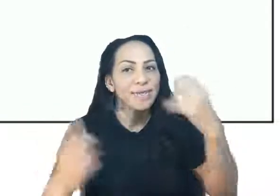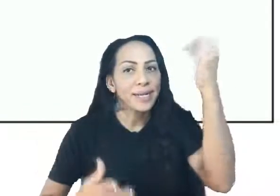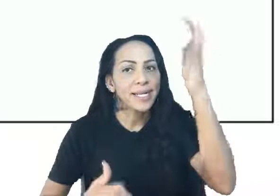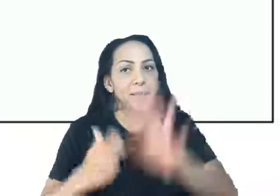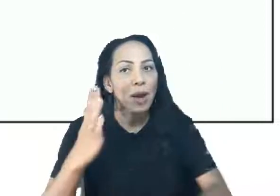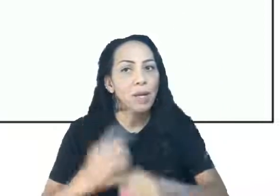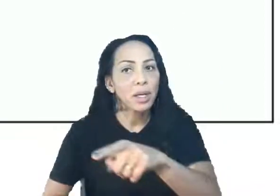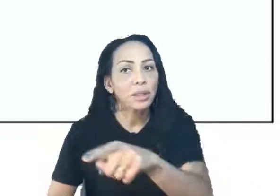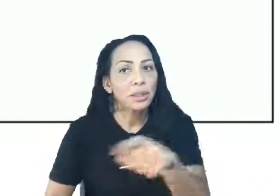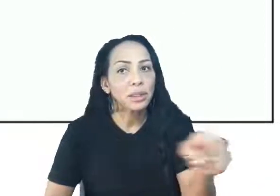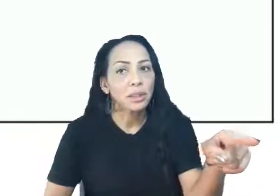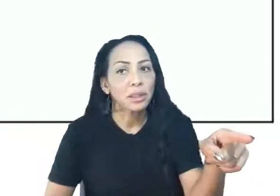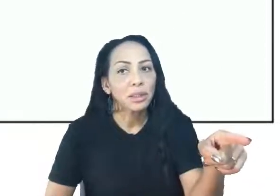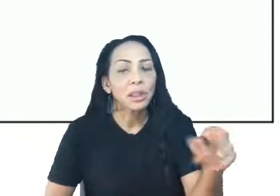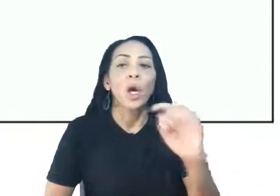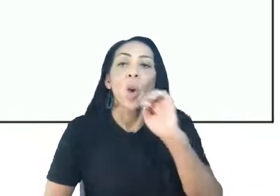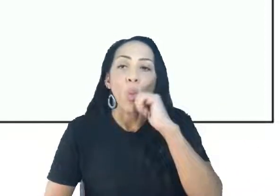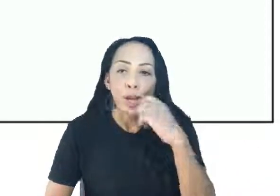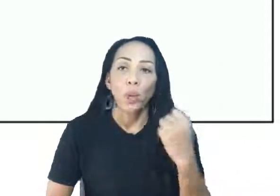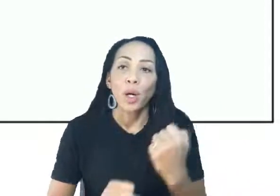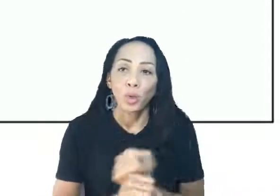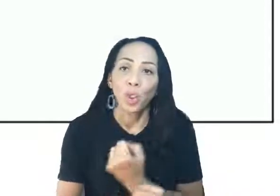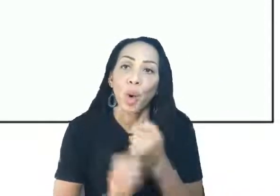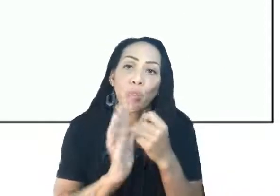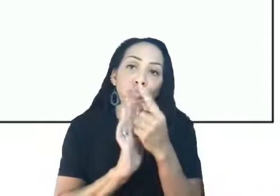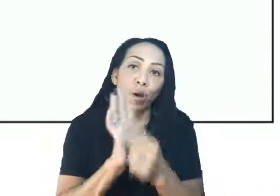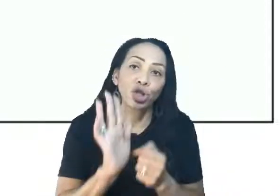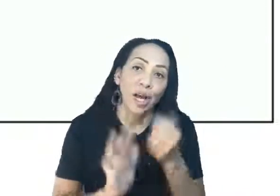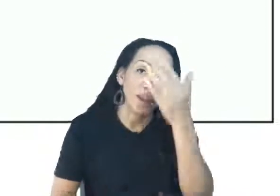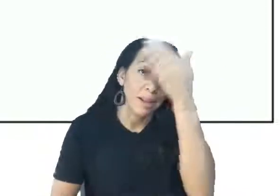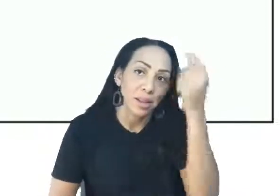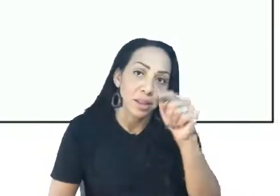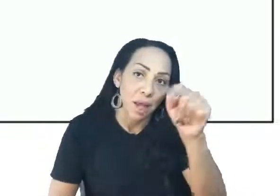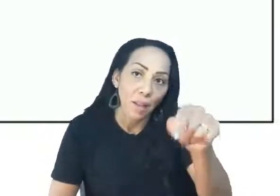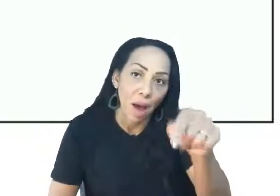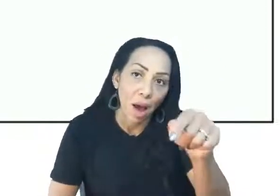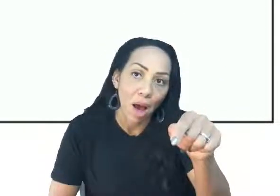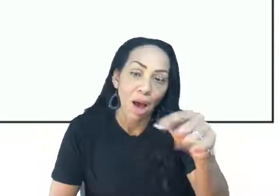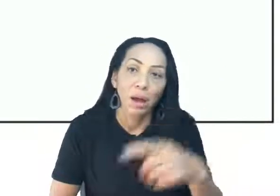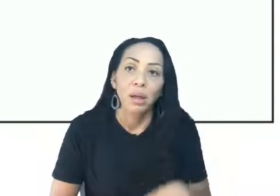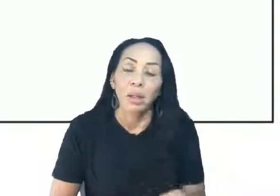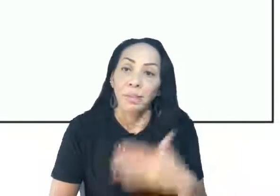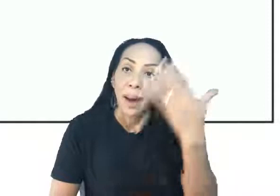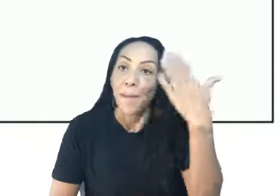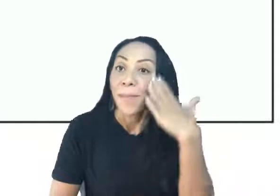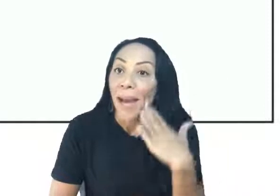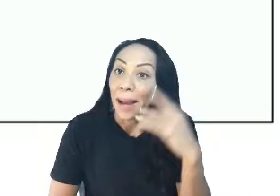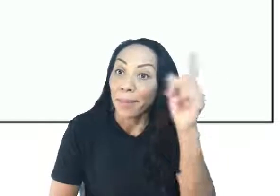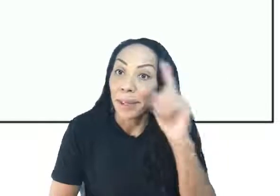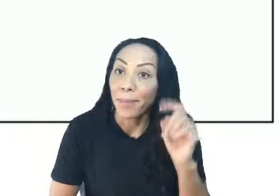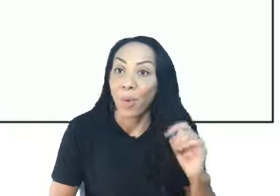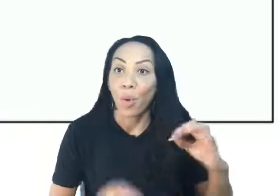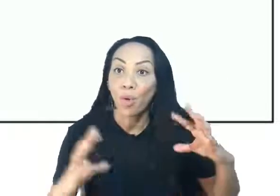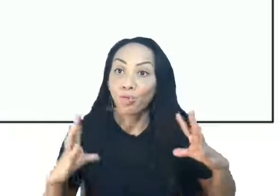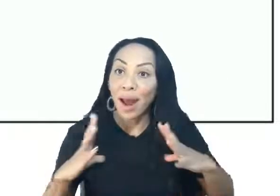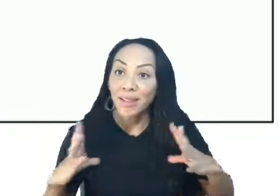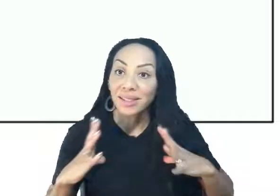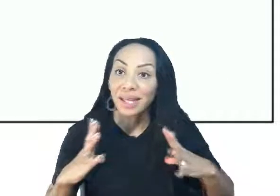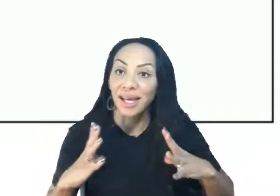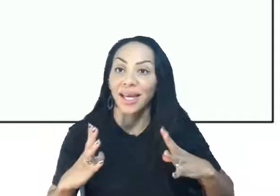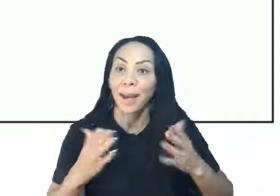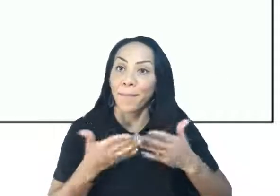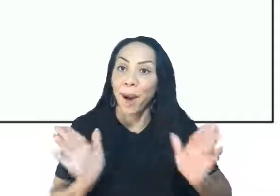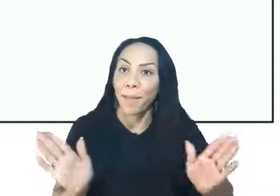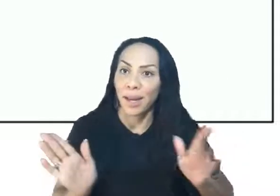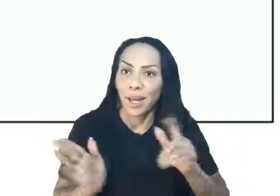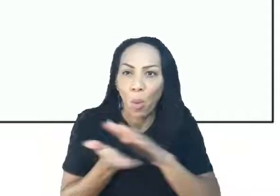centres the stories of black disabled people and their attempts to rest in public. So if you would like to come to that and tell us your story, we'd love to